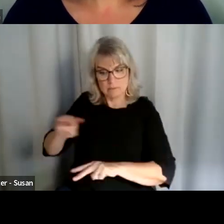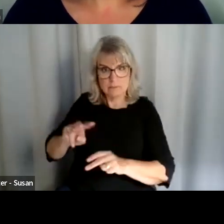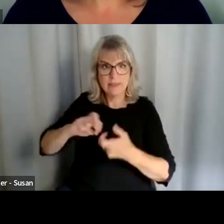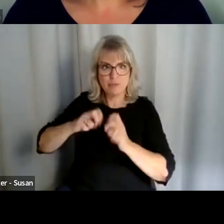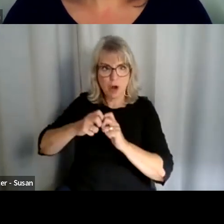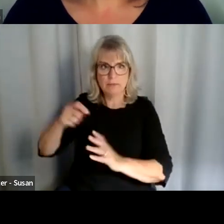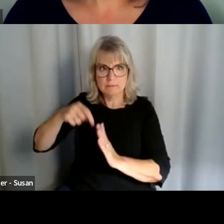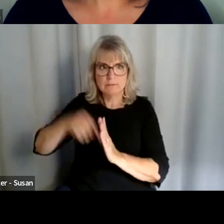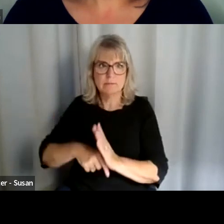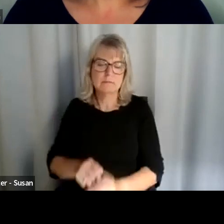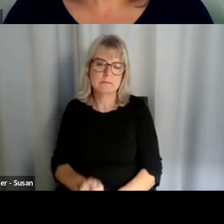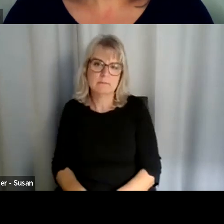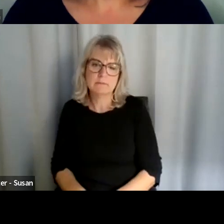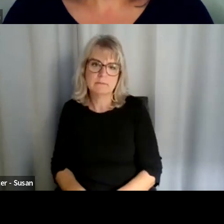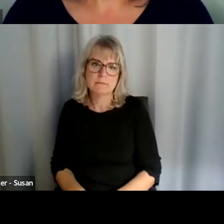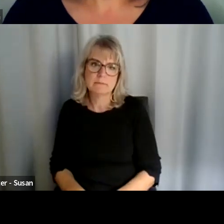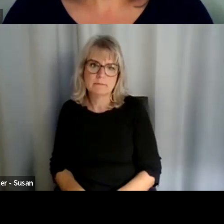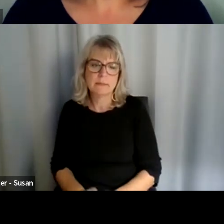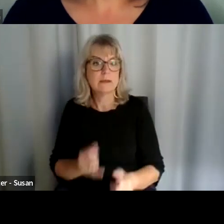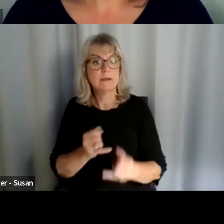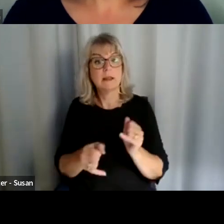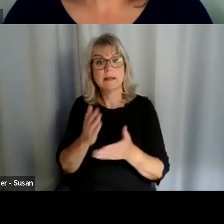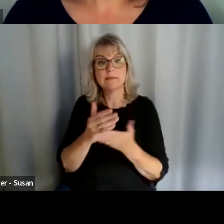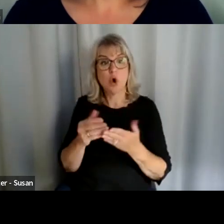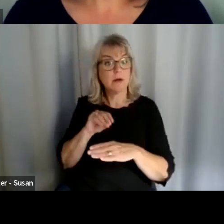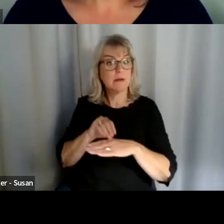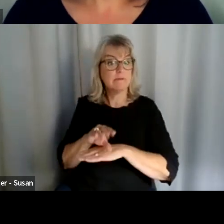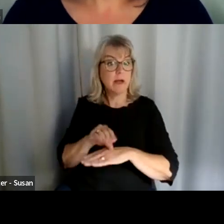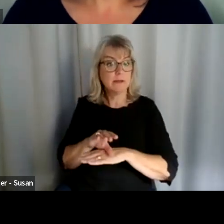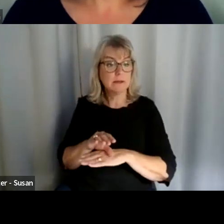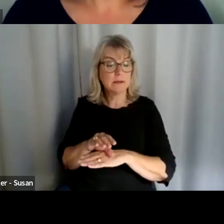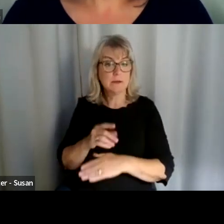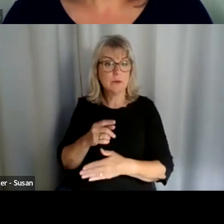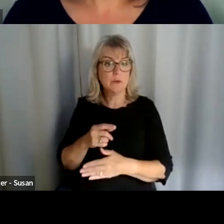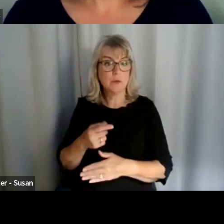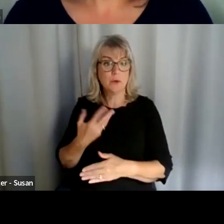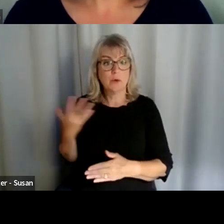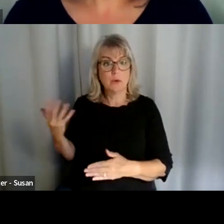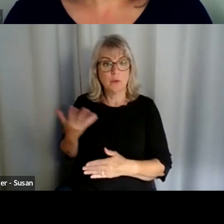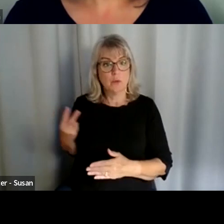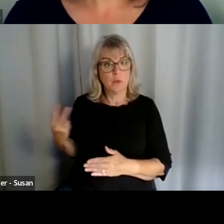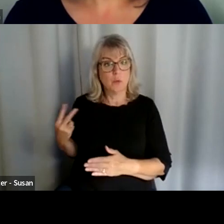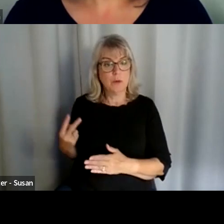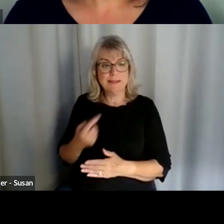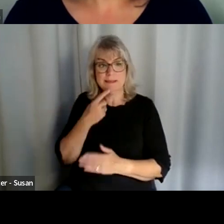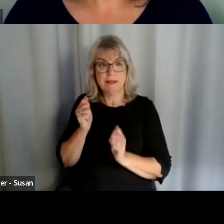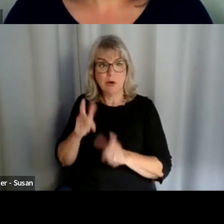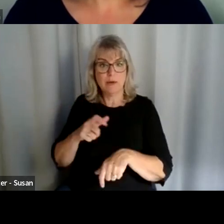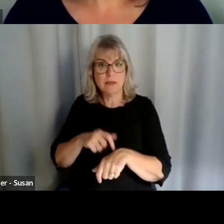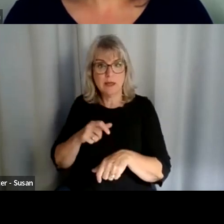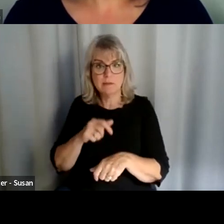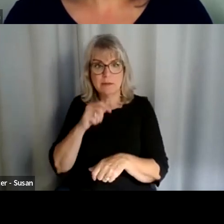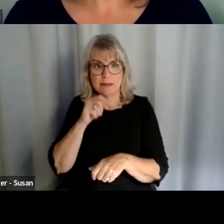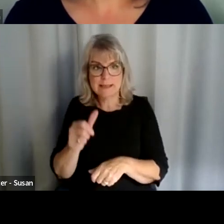deeply. So I guess the last piece of advice would be what we like to say all the time in our organization, let's not boil